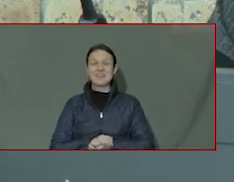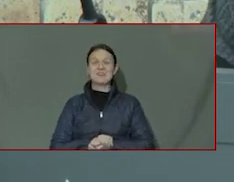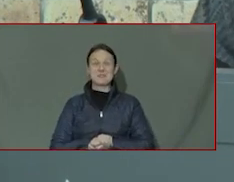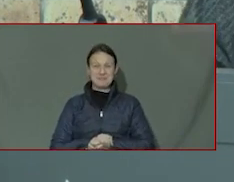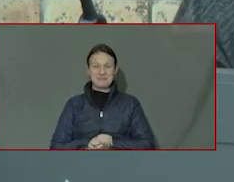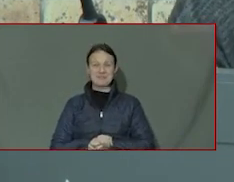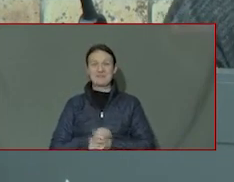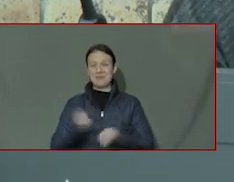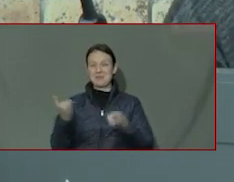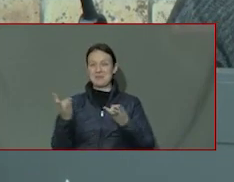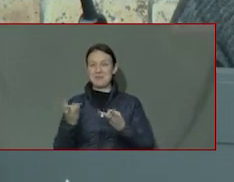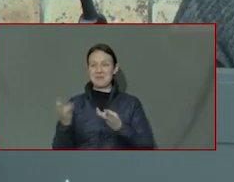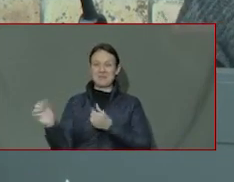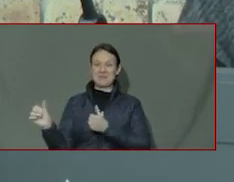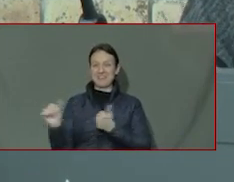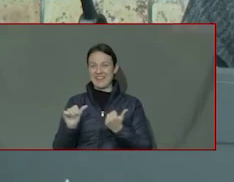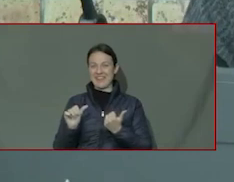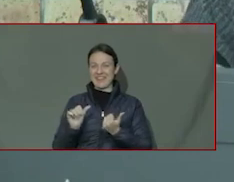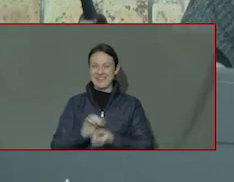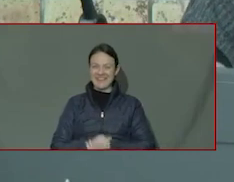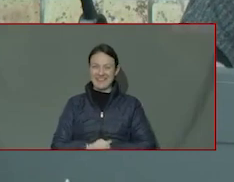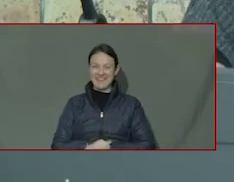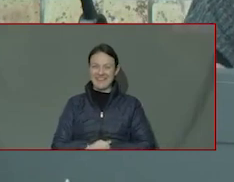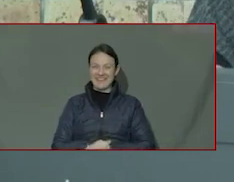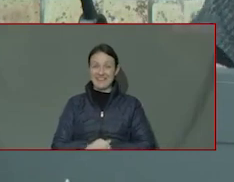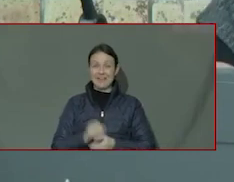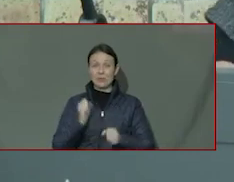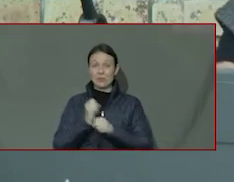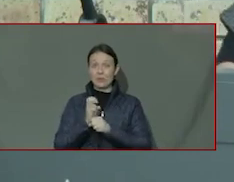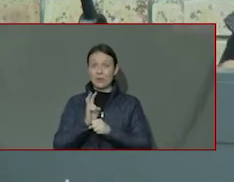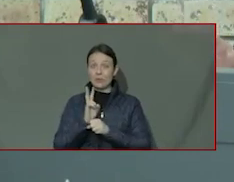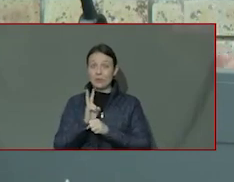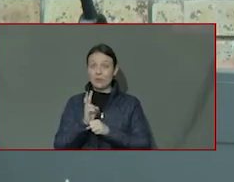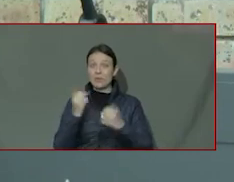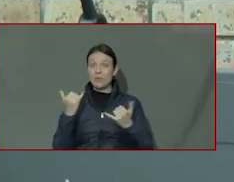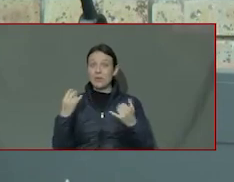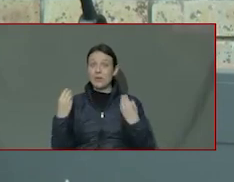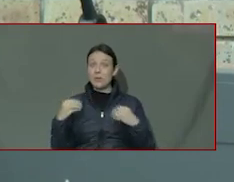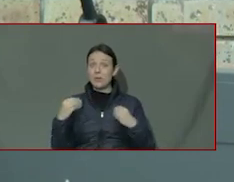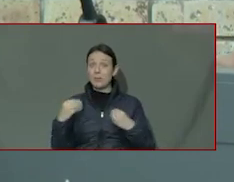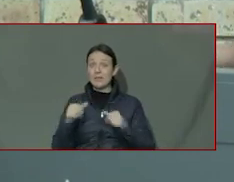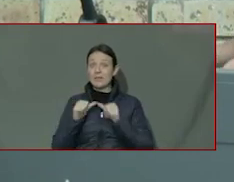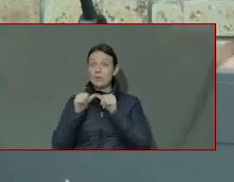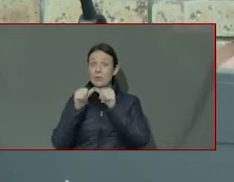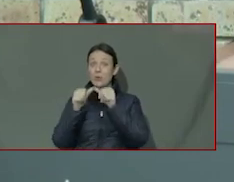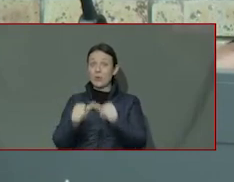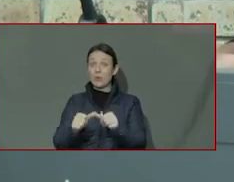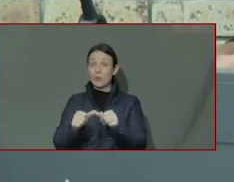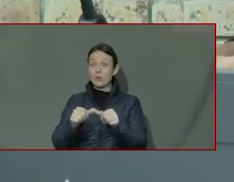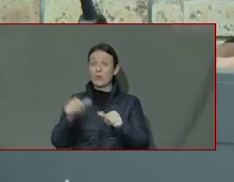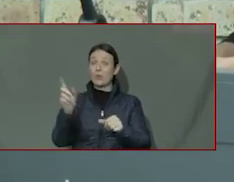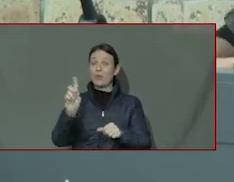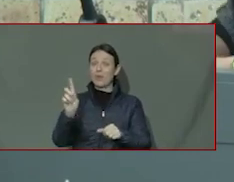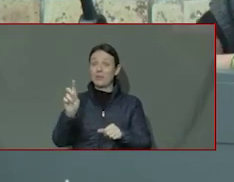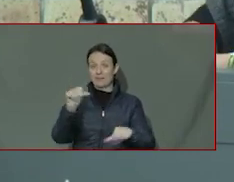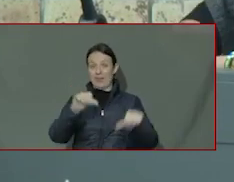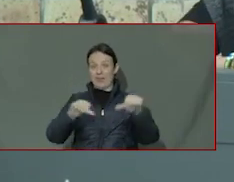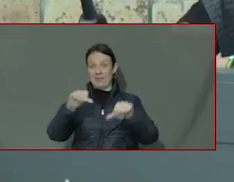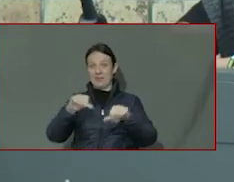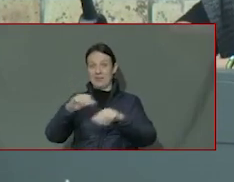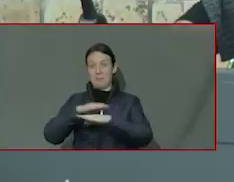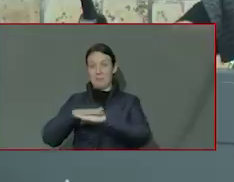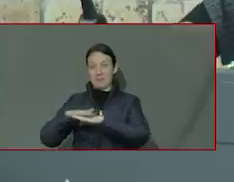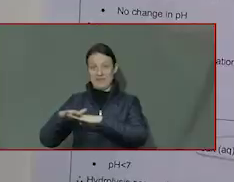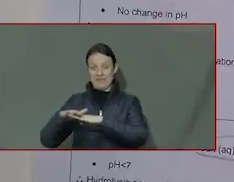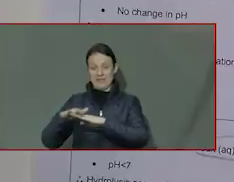And welcome back. Grade 12, so we are busy with acids and bases. And you'll see in